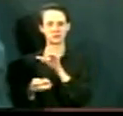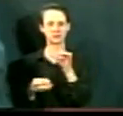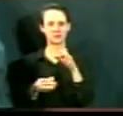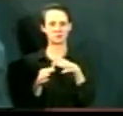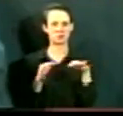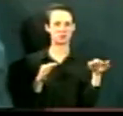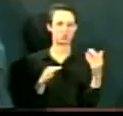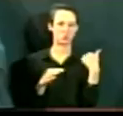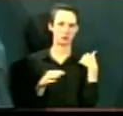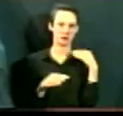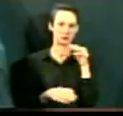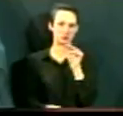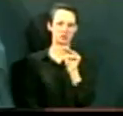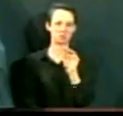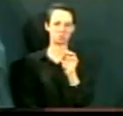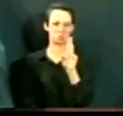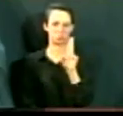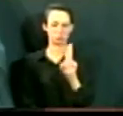of the previous MOU.